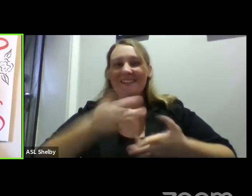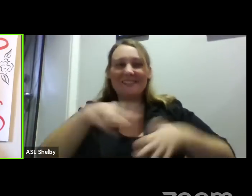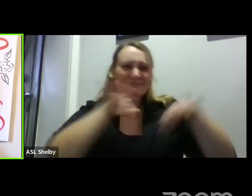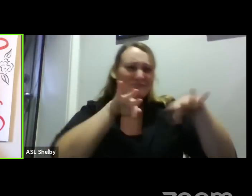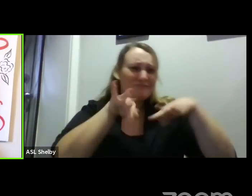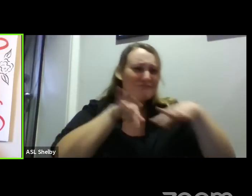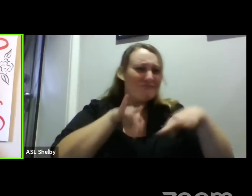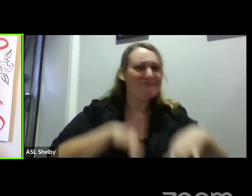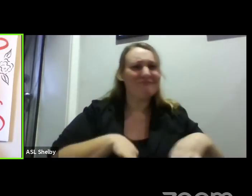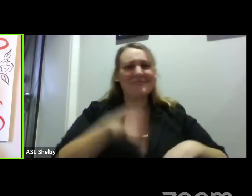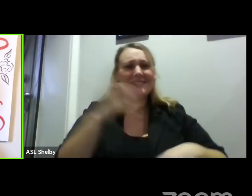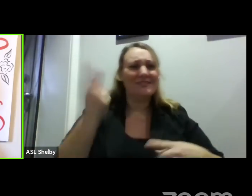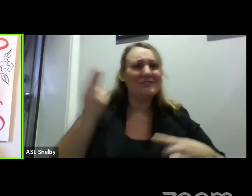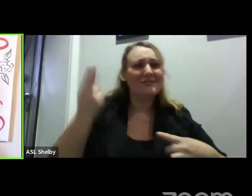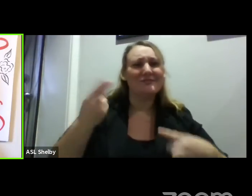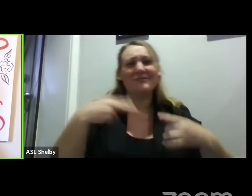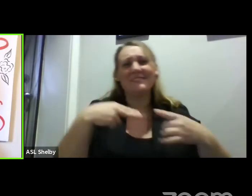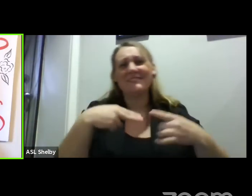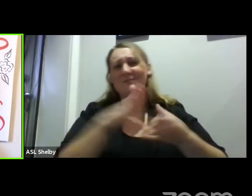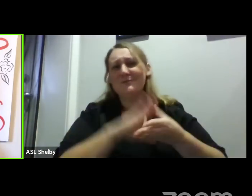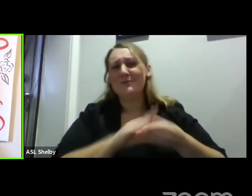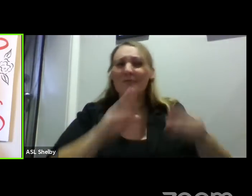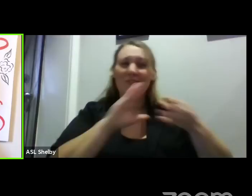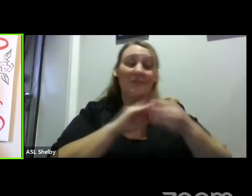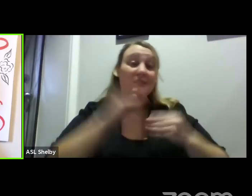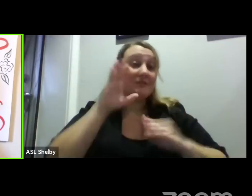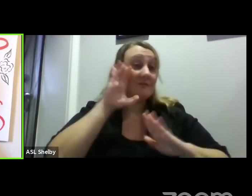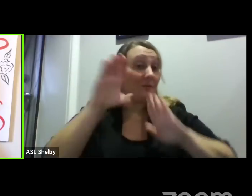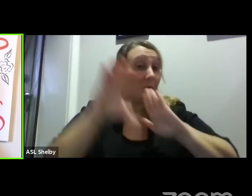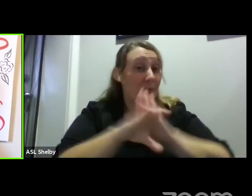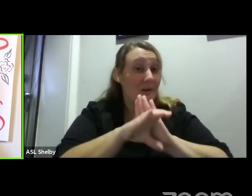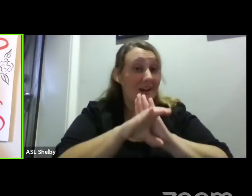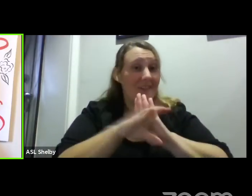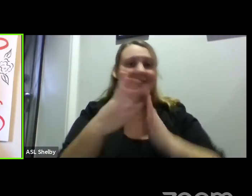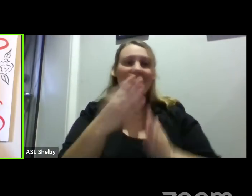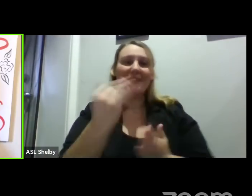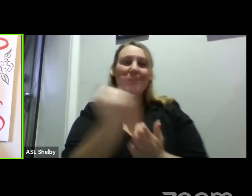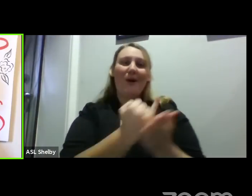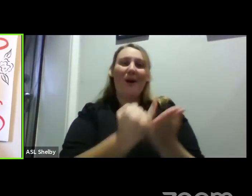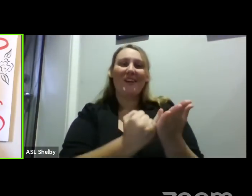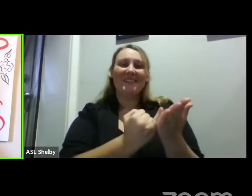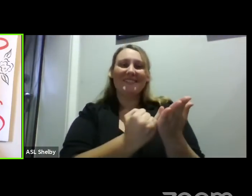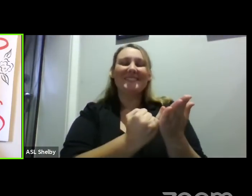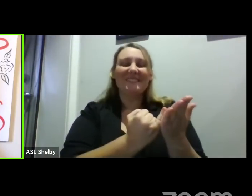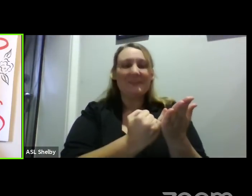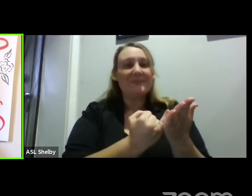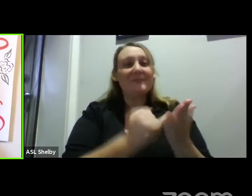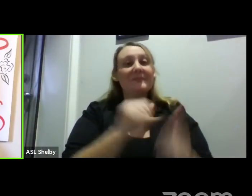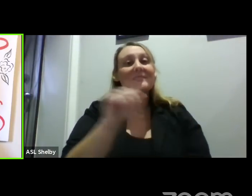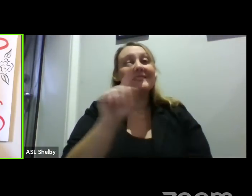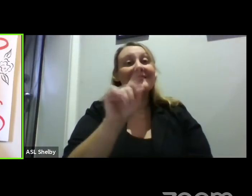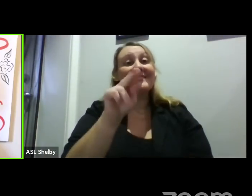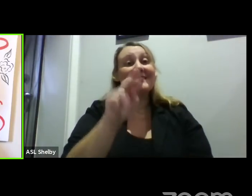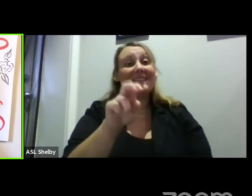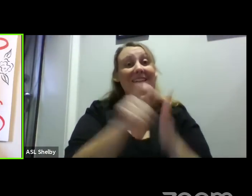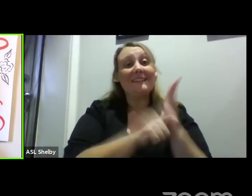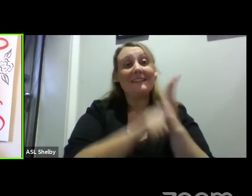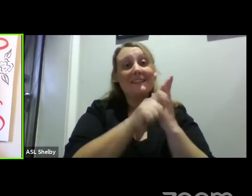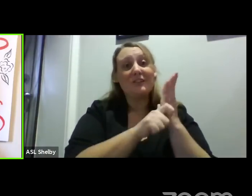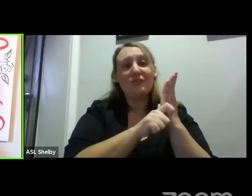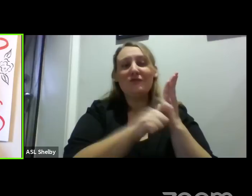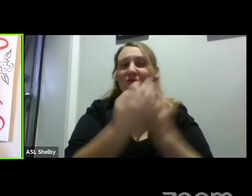from protests and demonstrations, and original art. The zine is free to download from our website, but we